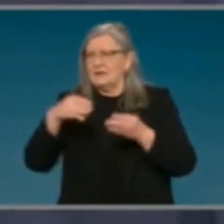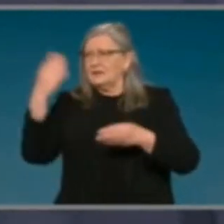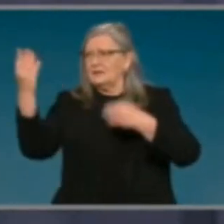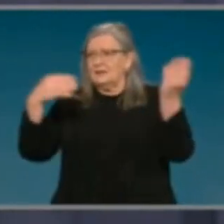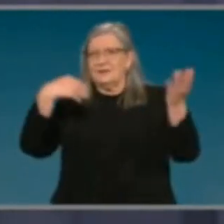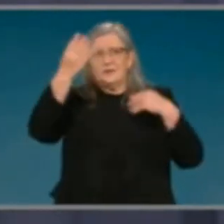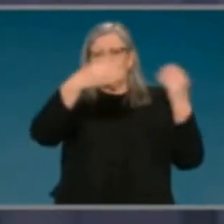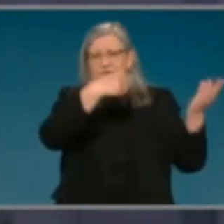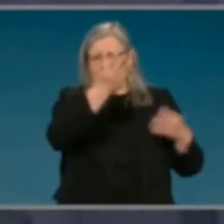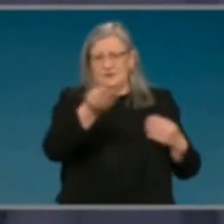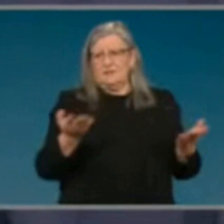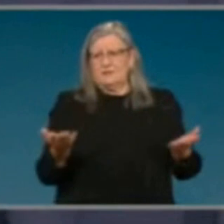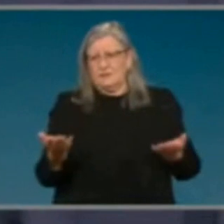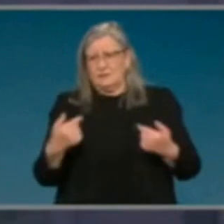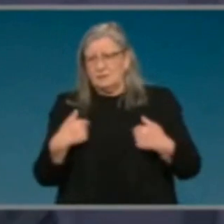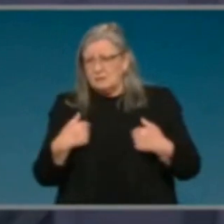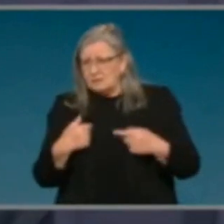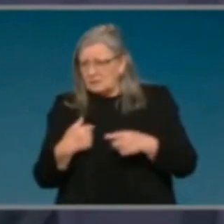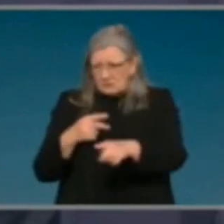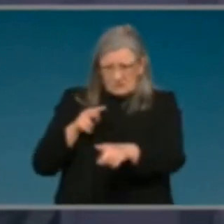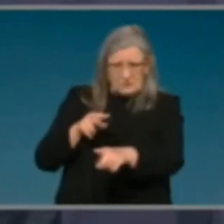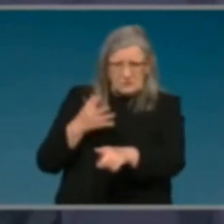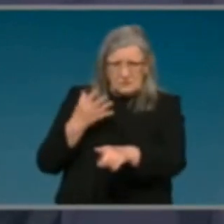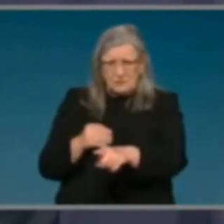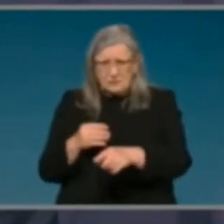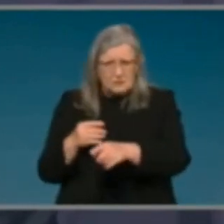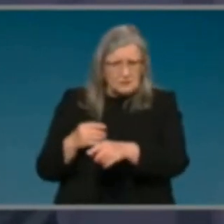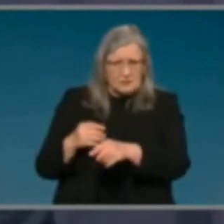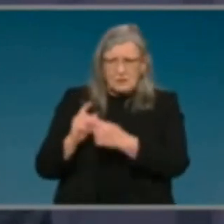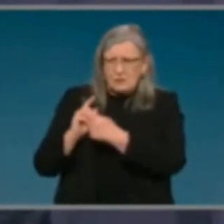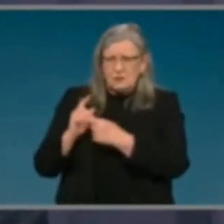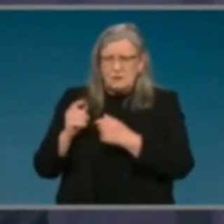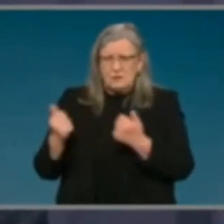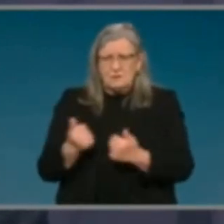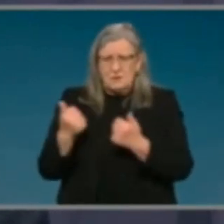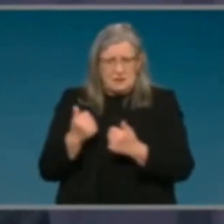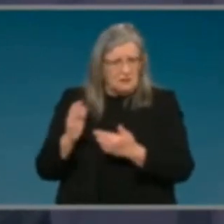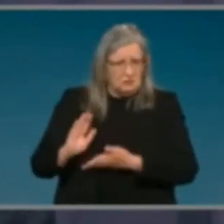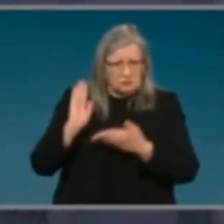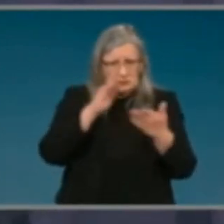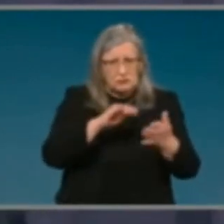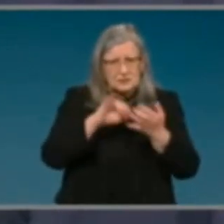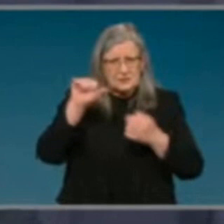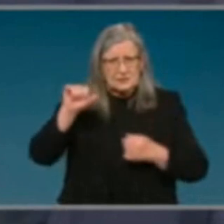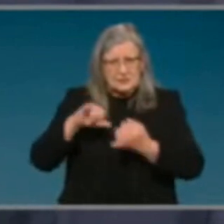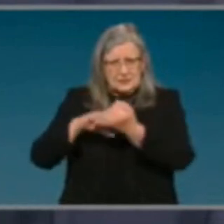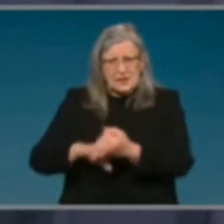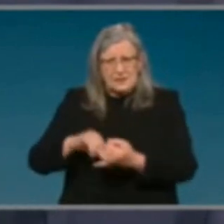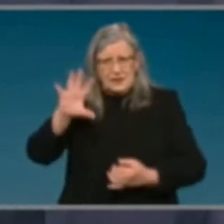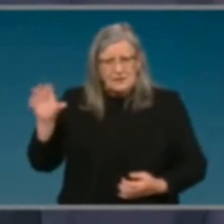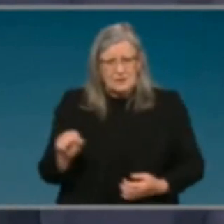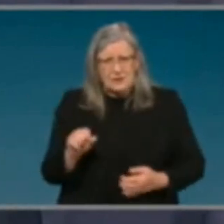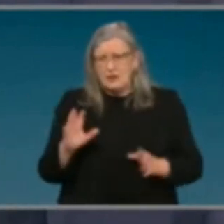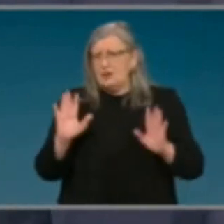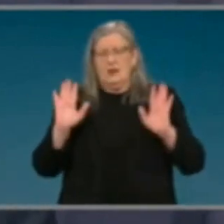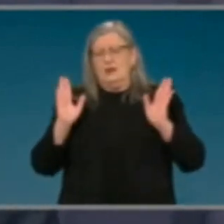Africa, but that's a matter for that country and others to talk about their particular circumstances. Josh? Minister, just